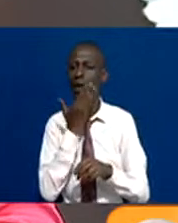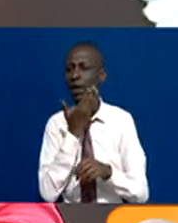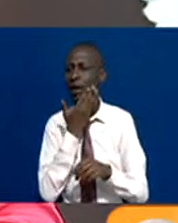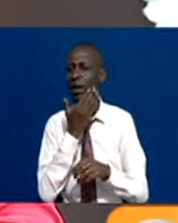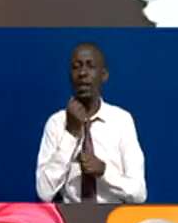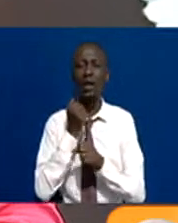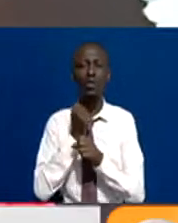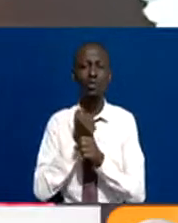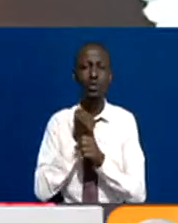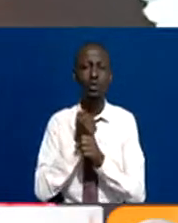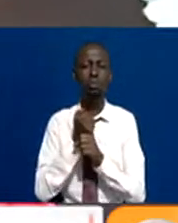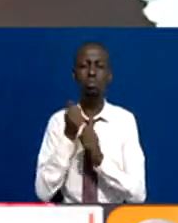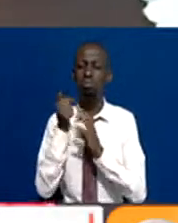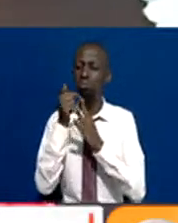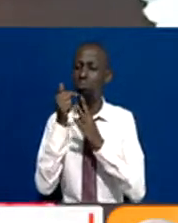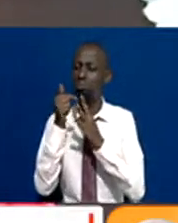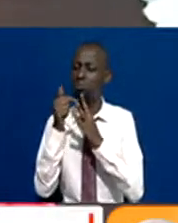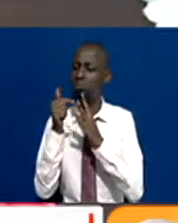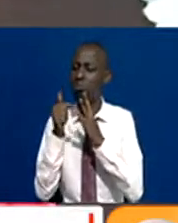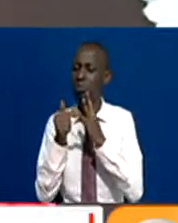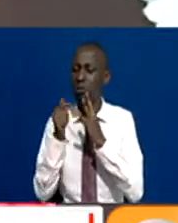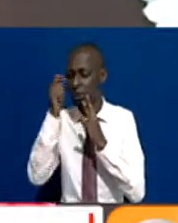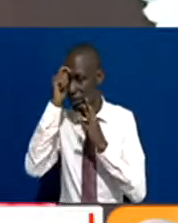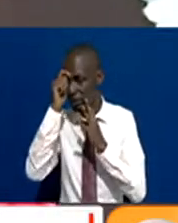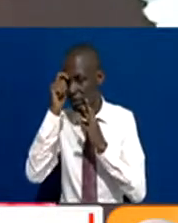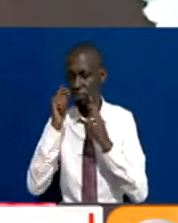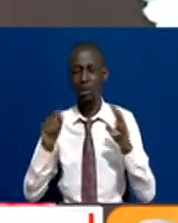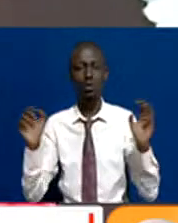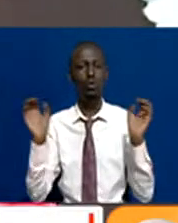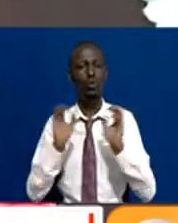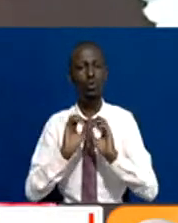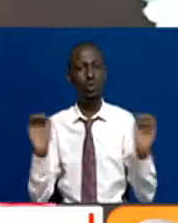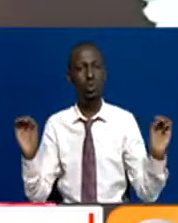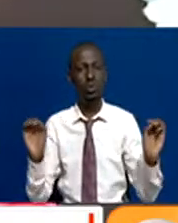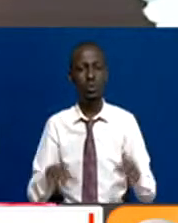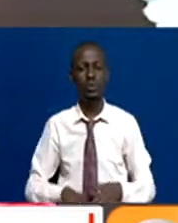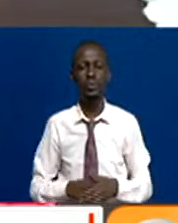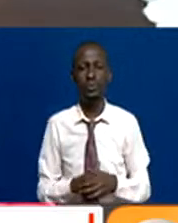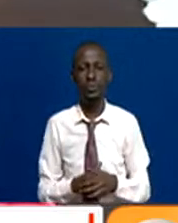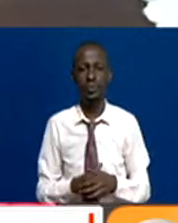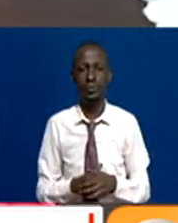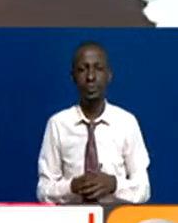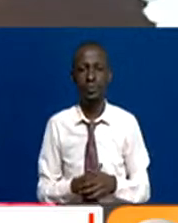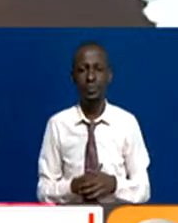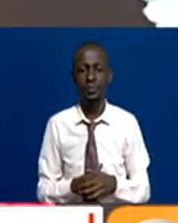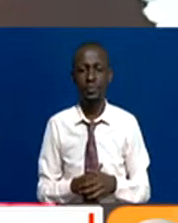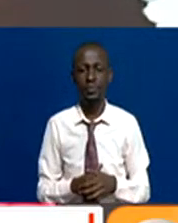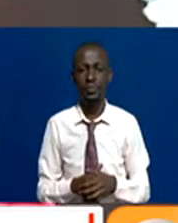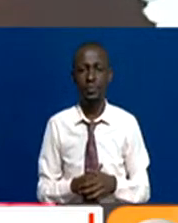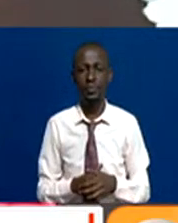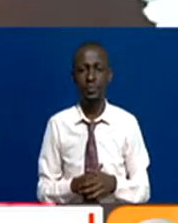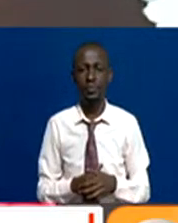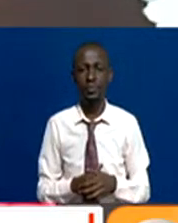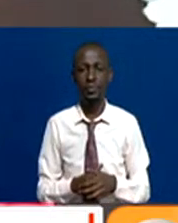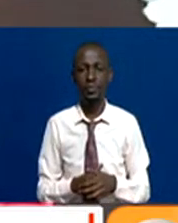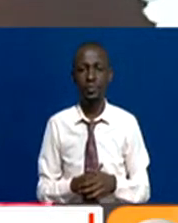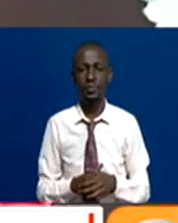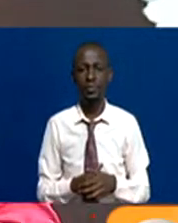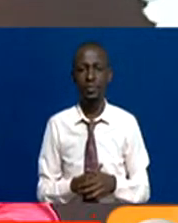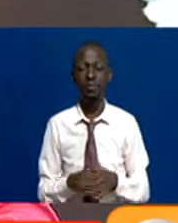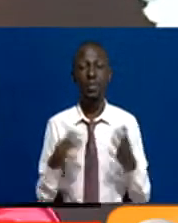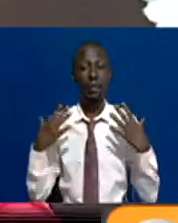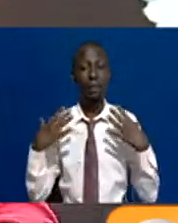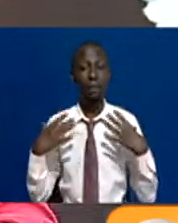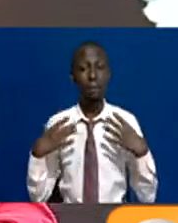those other attributes that we think about. And it's so characteristic that the people around